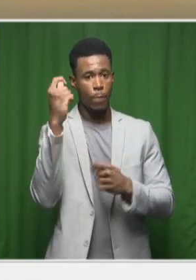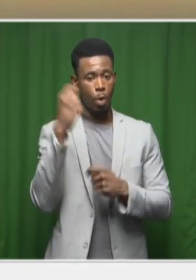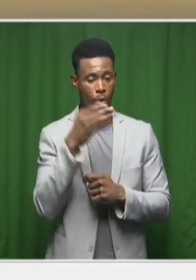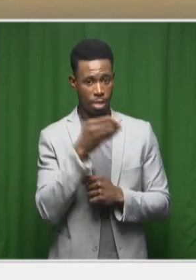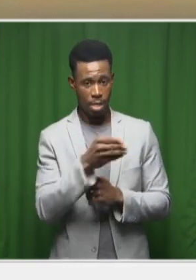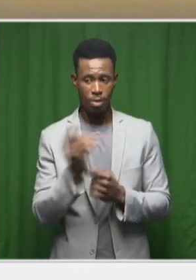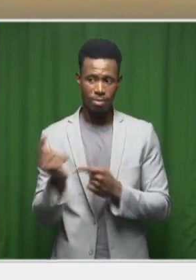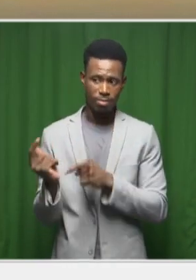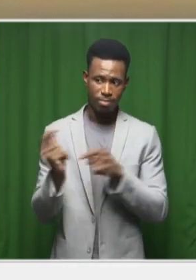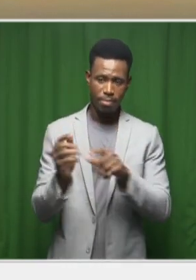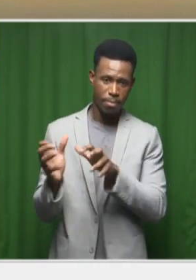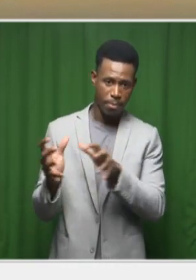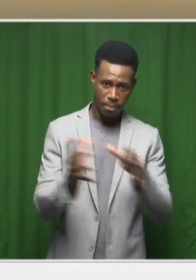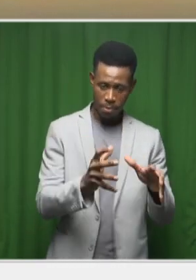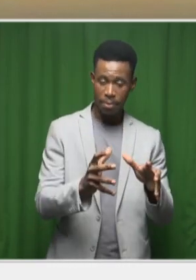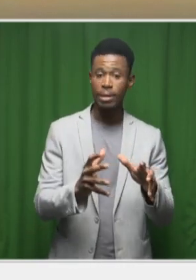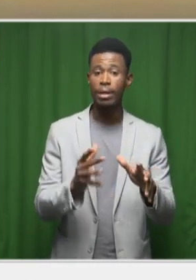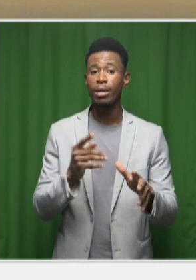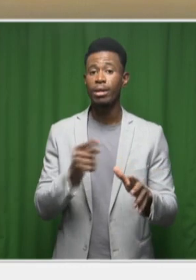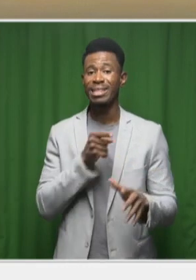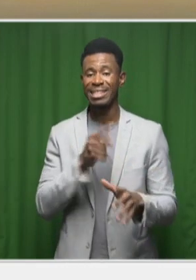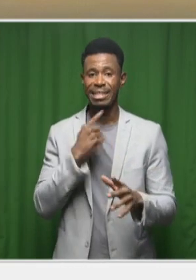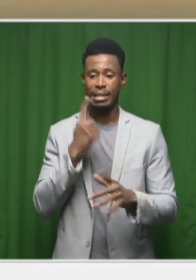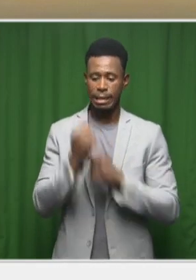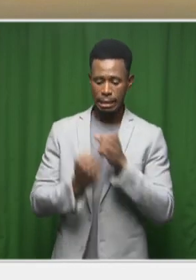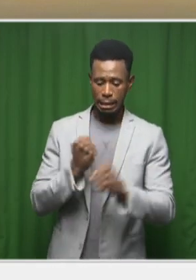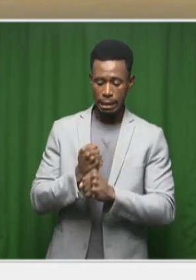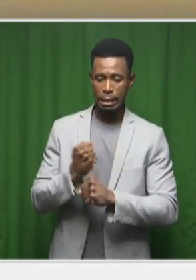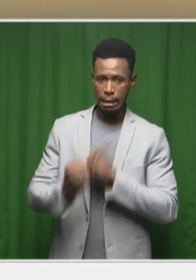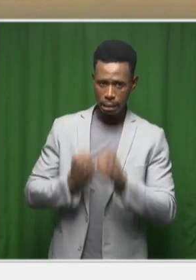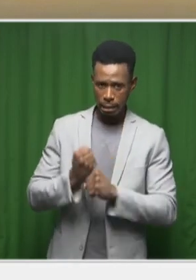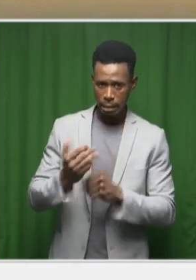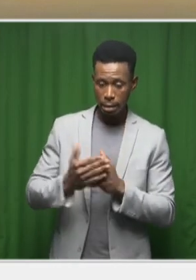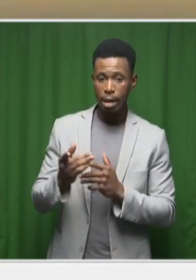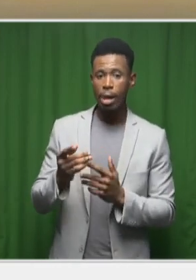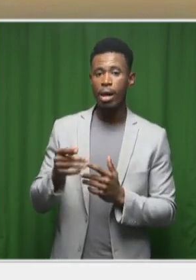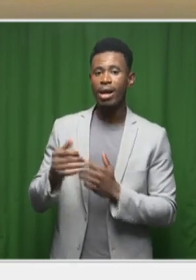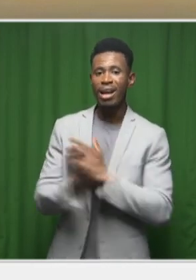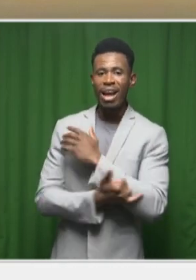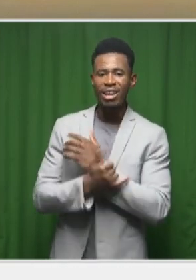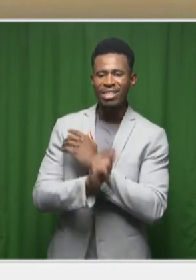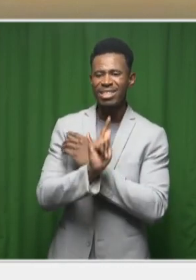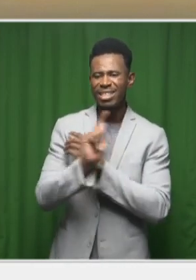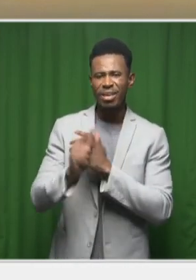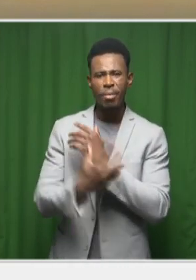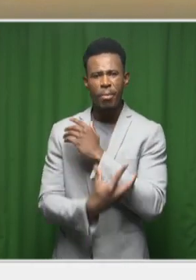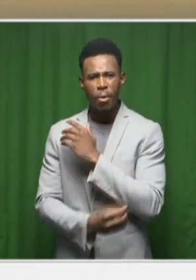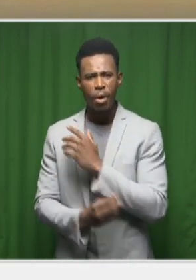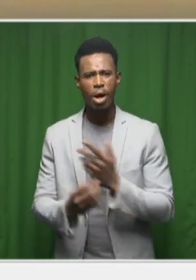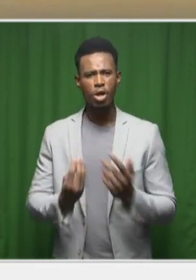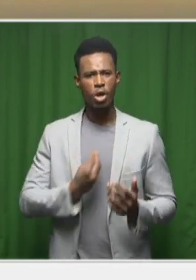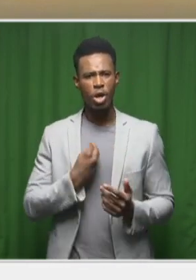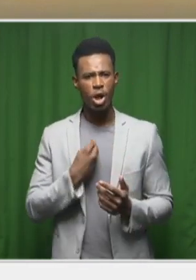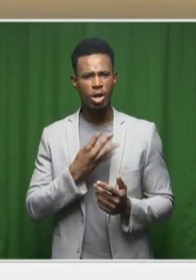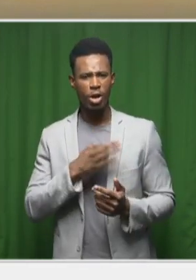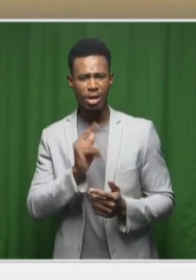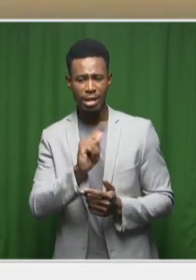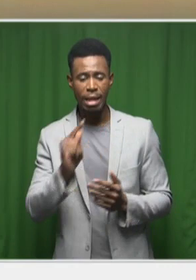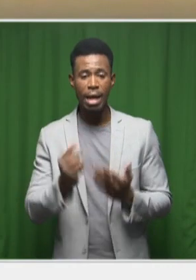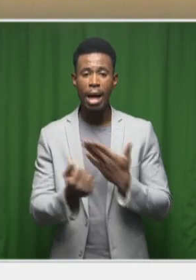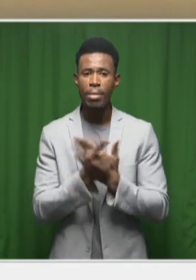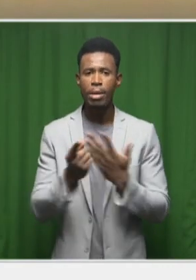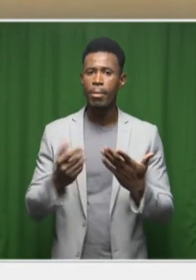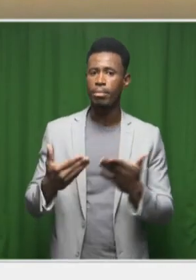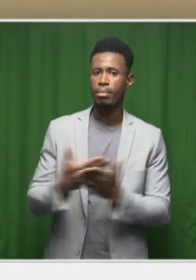each year, adolescent girls and young women in low and middle-income countries miss out on 288